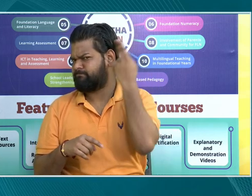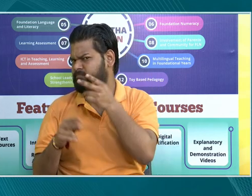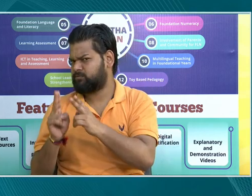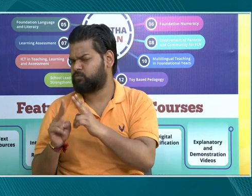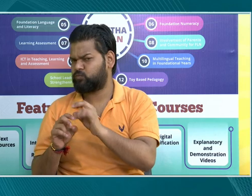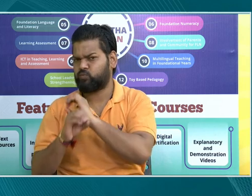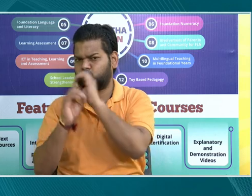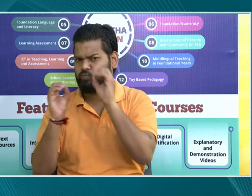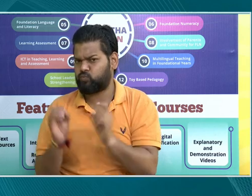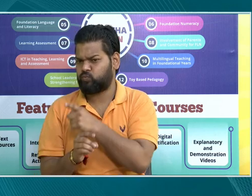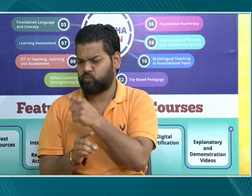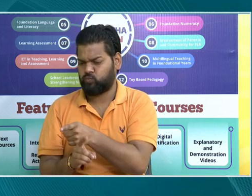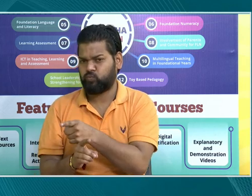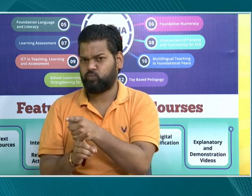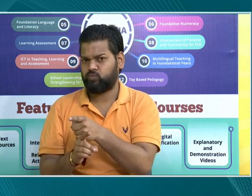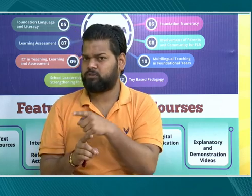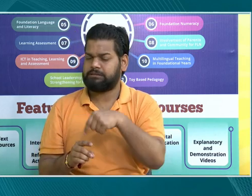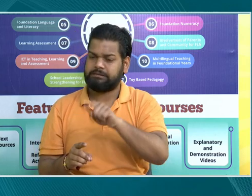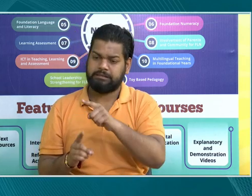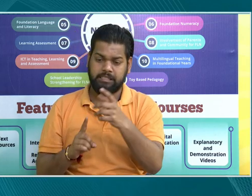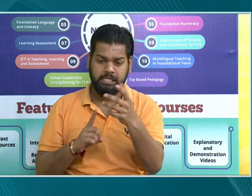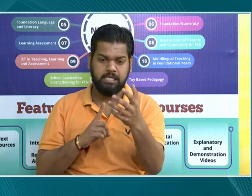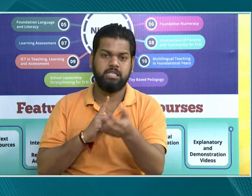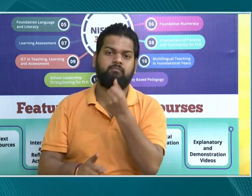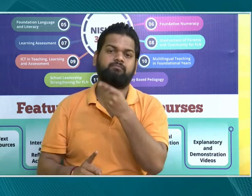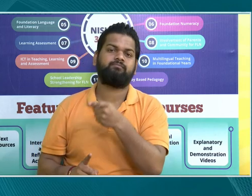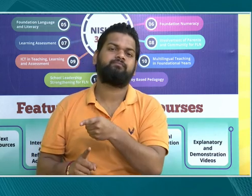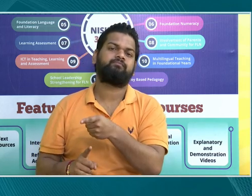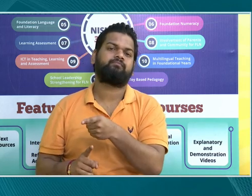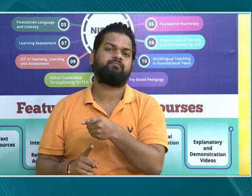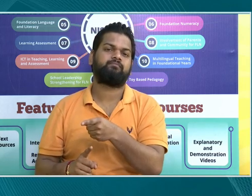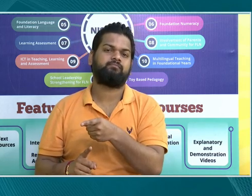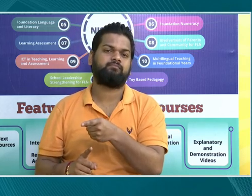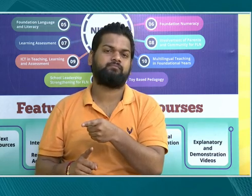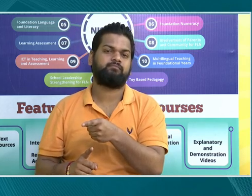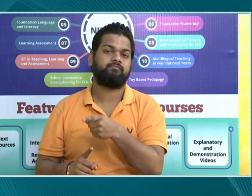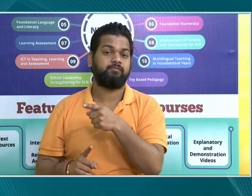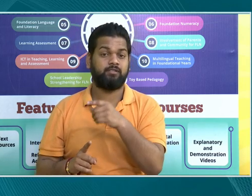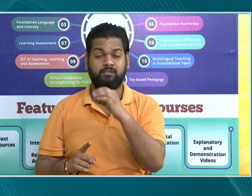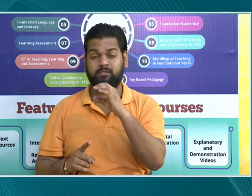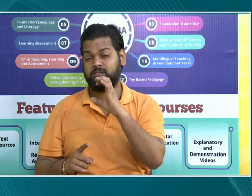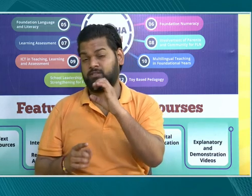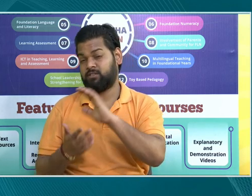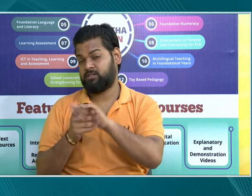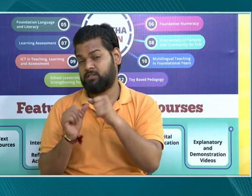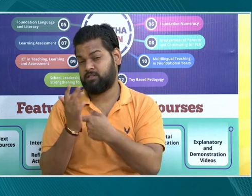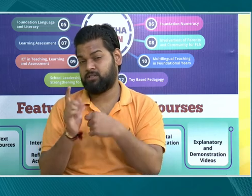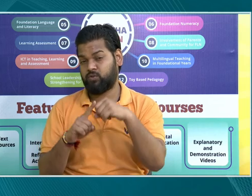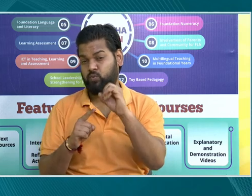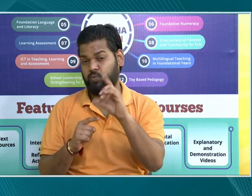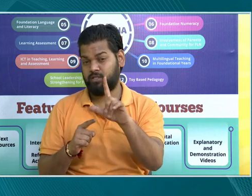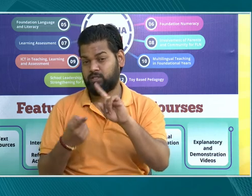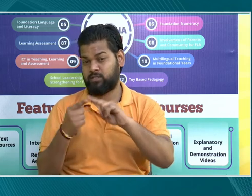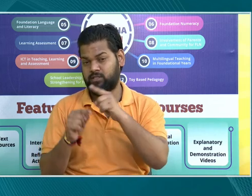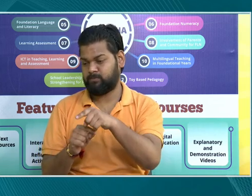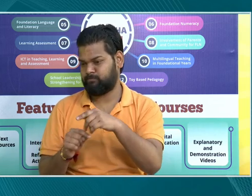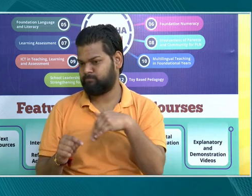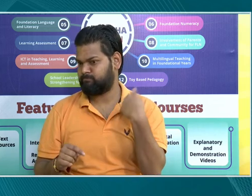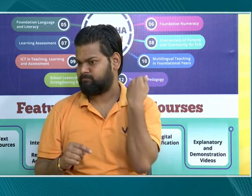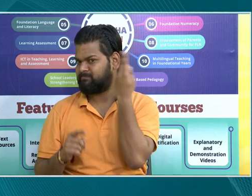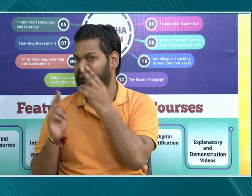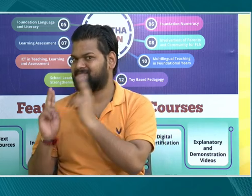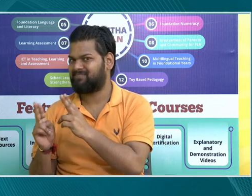the scientist discovered it. Coal is already there, but the scientists are trying to discover